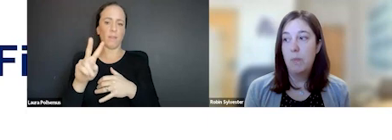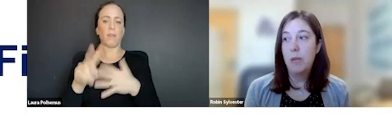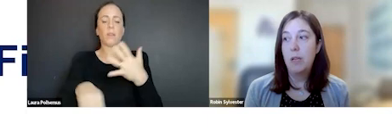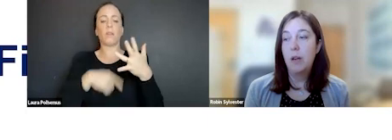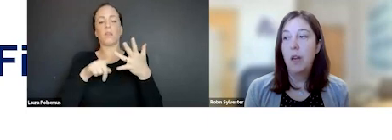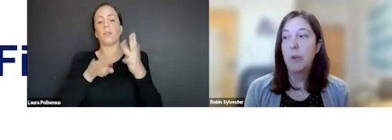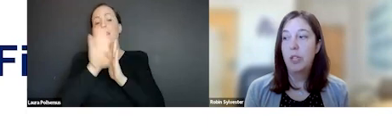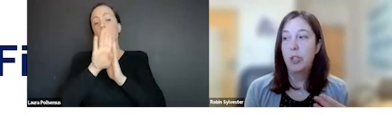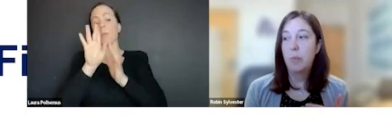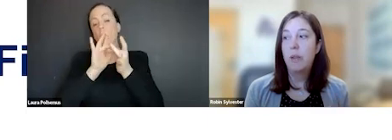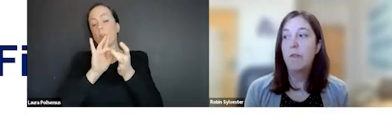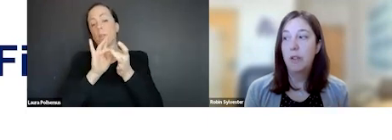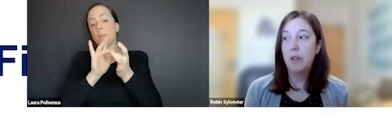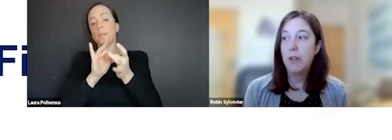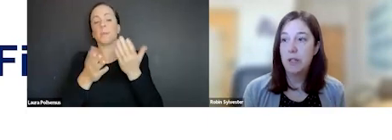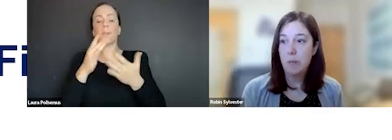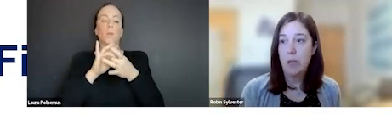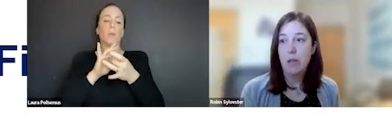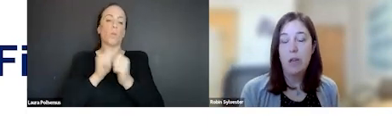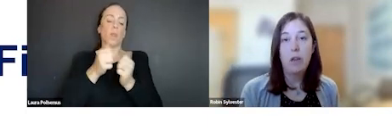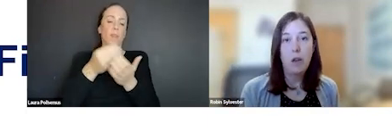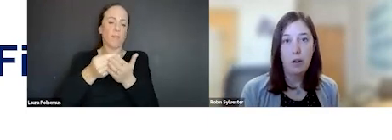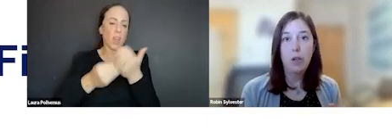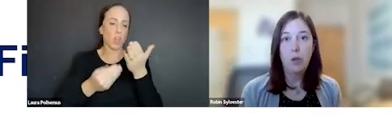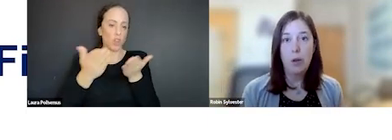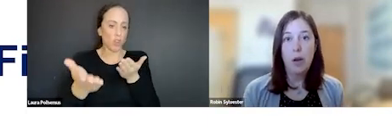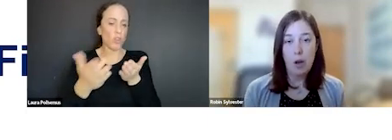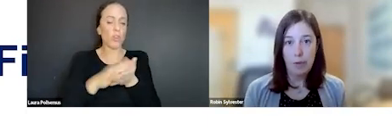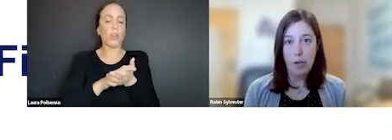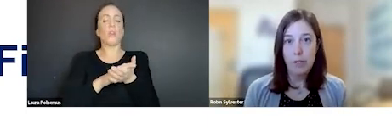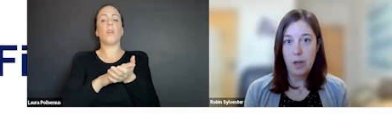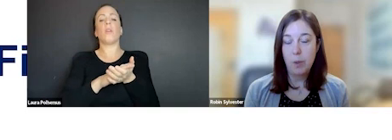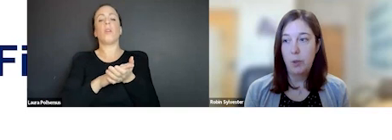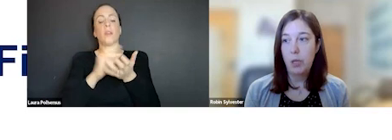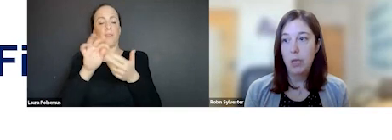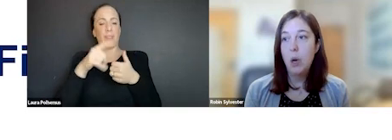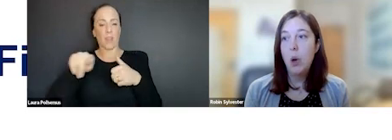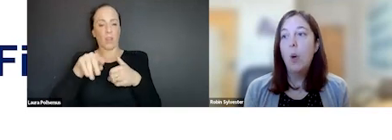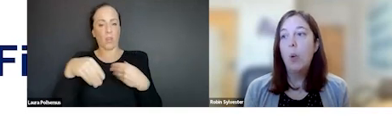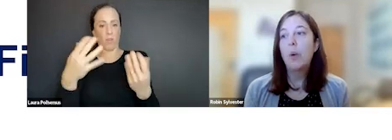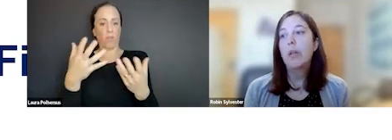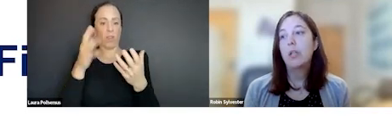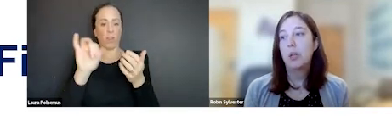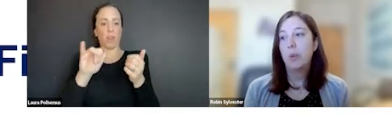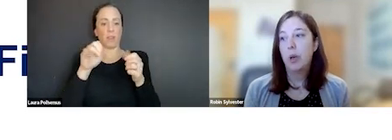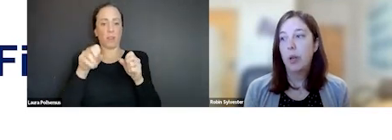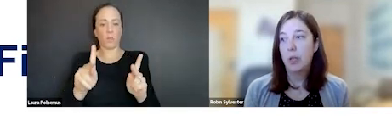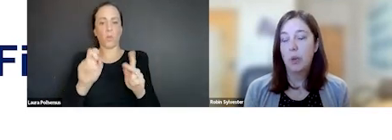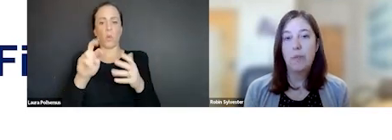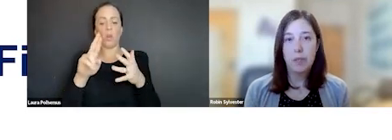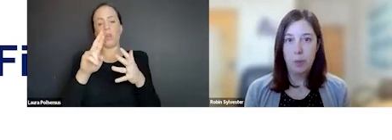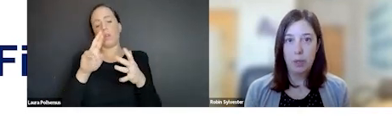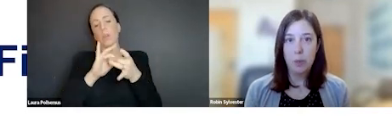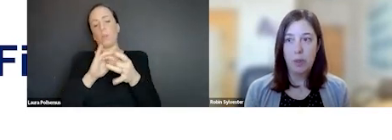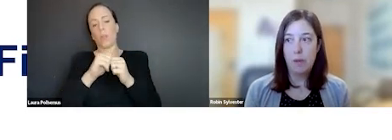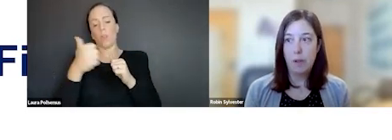which might be a relationship with the funder, if that's something that they offer as an opportunity, or a relationship with colleagues who